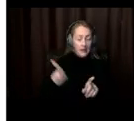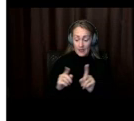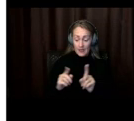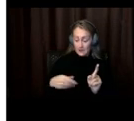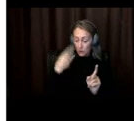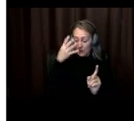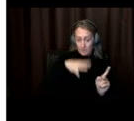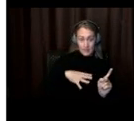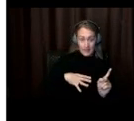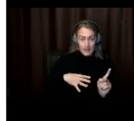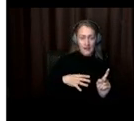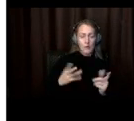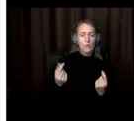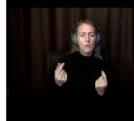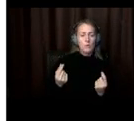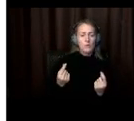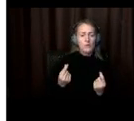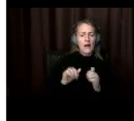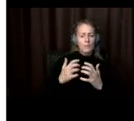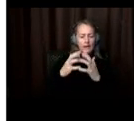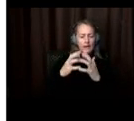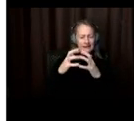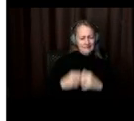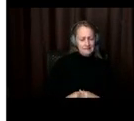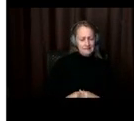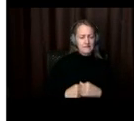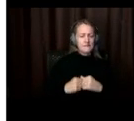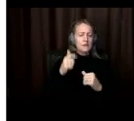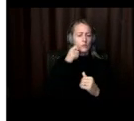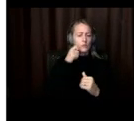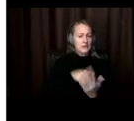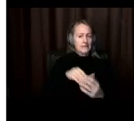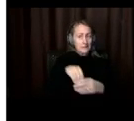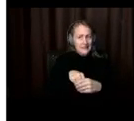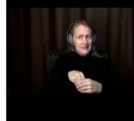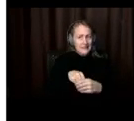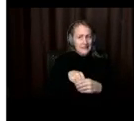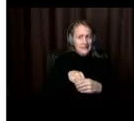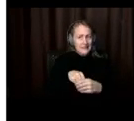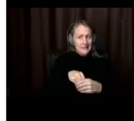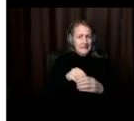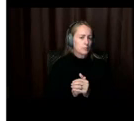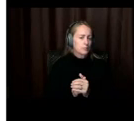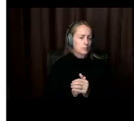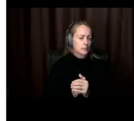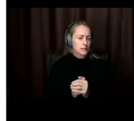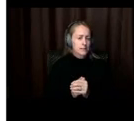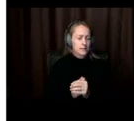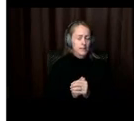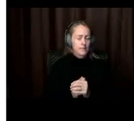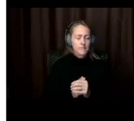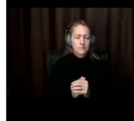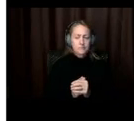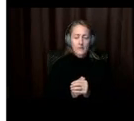to undo racism in my classroom? How am I making sure that I'm not putting this work on